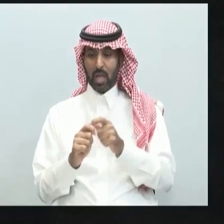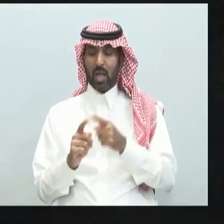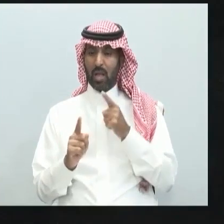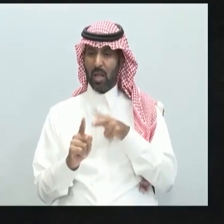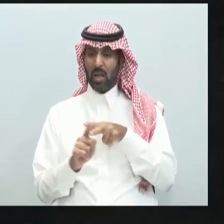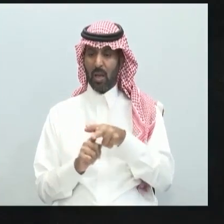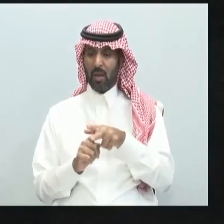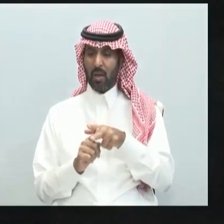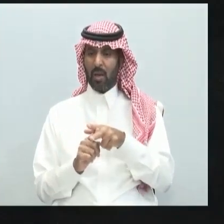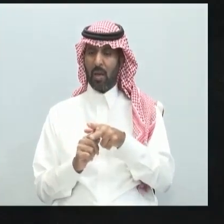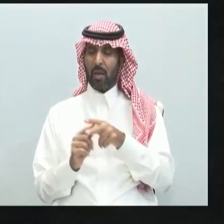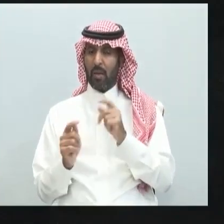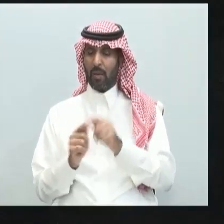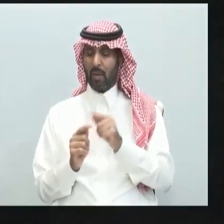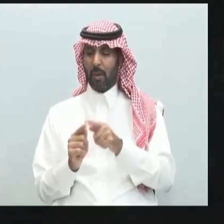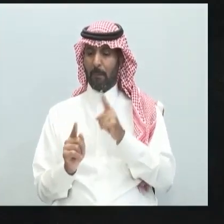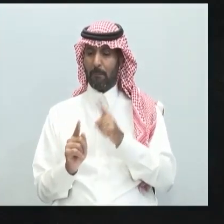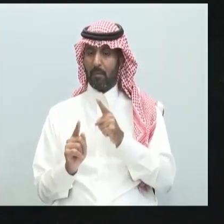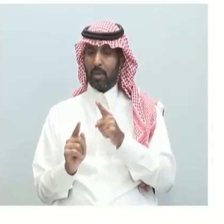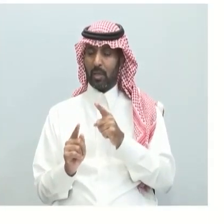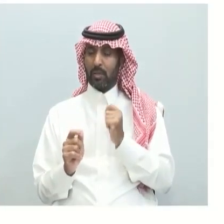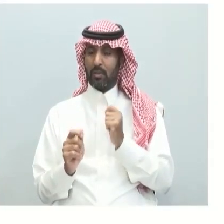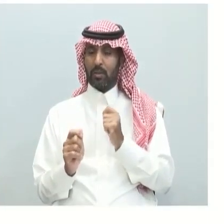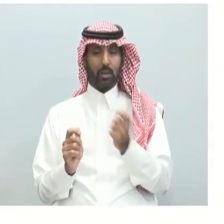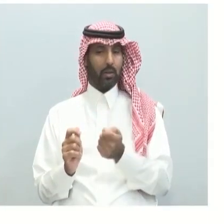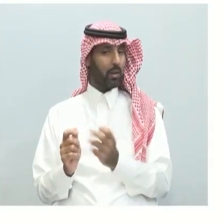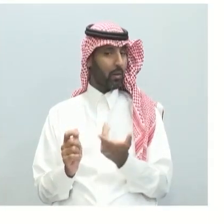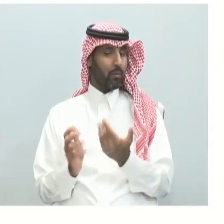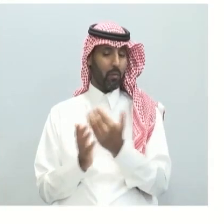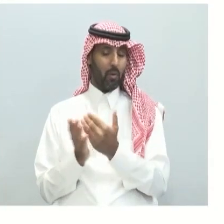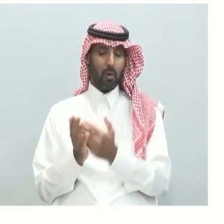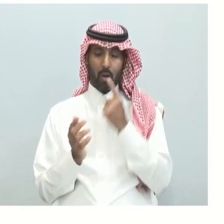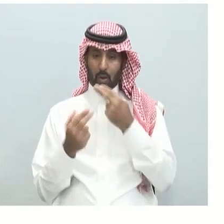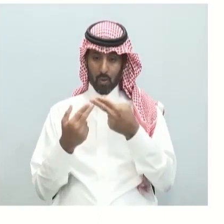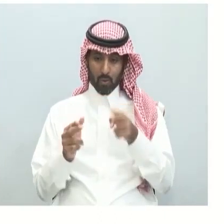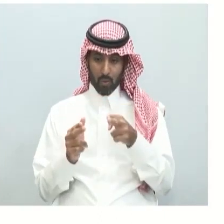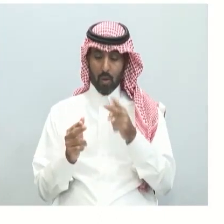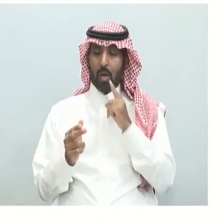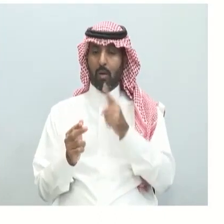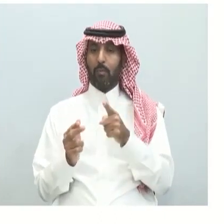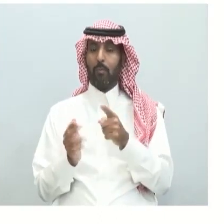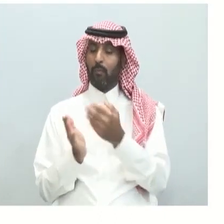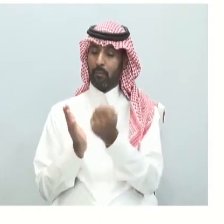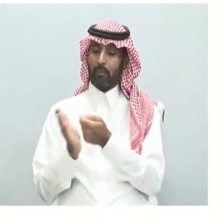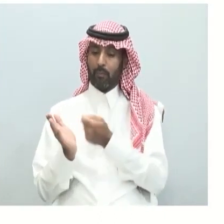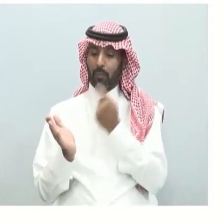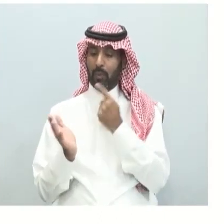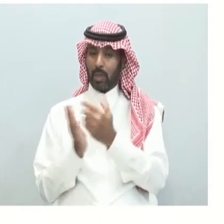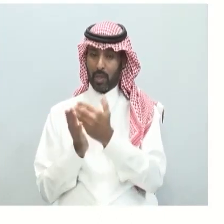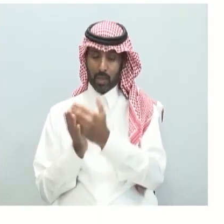to write a formal letter for complaint. Number one, open in an appropriate way. To open your